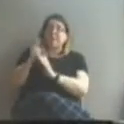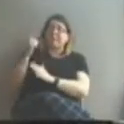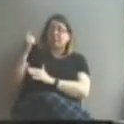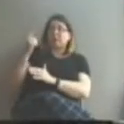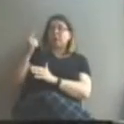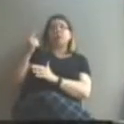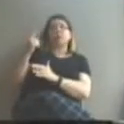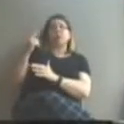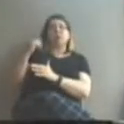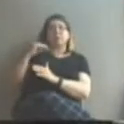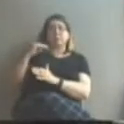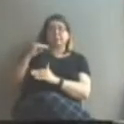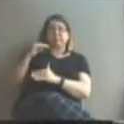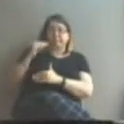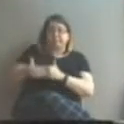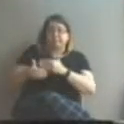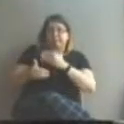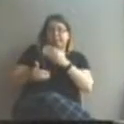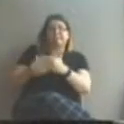toward outsourcing.